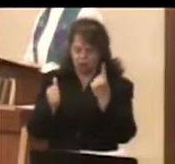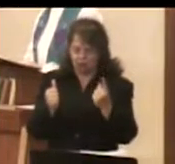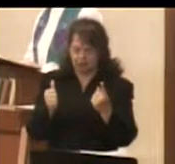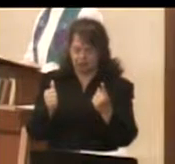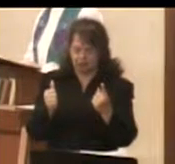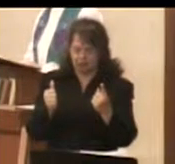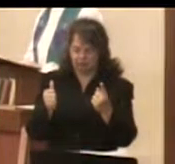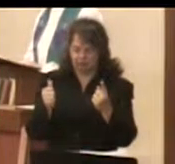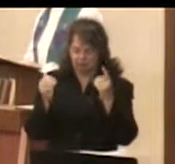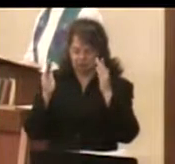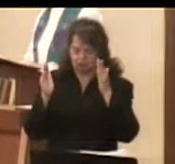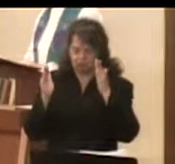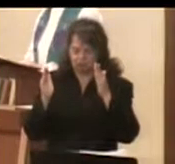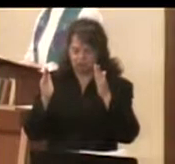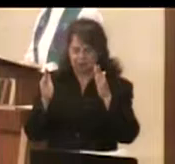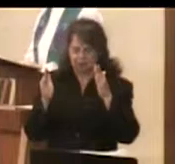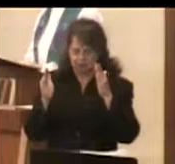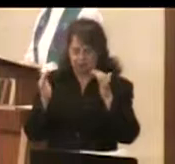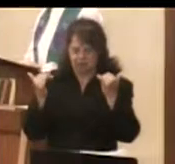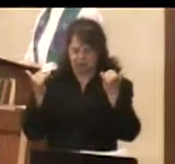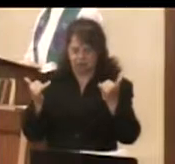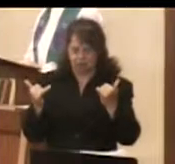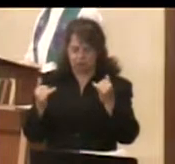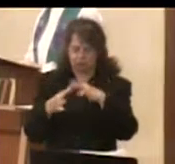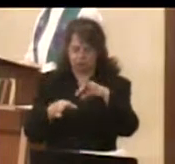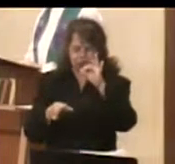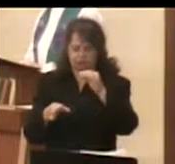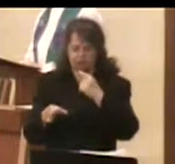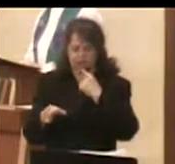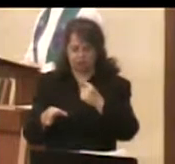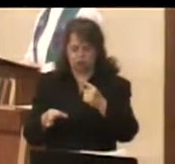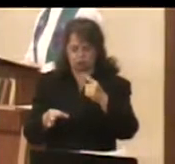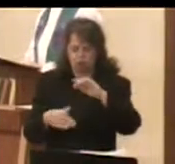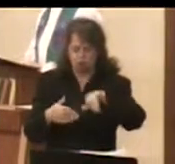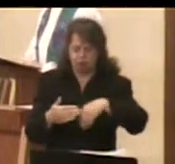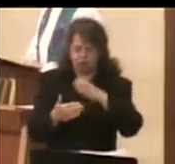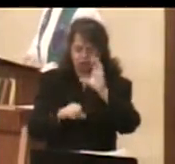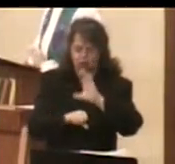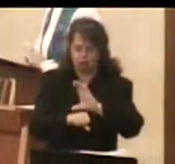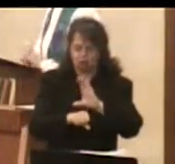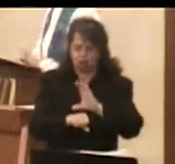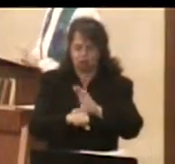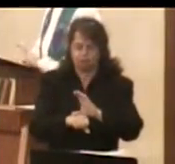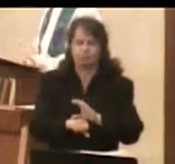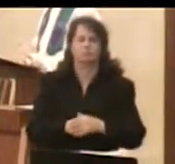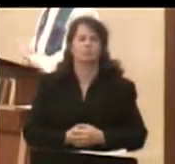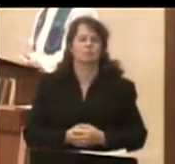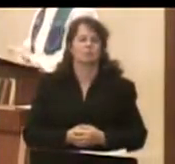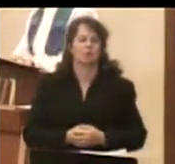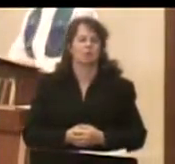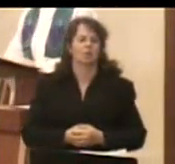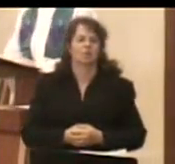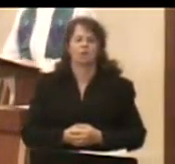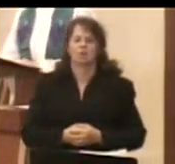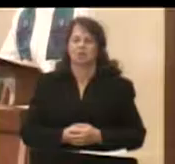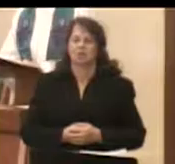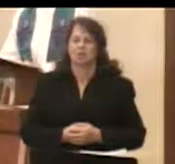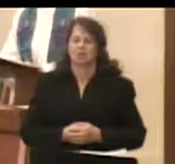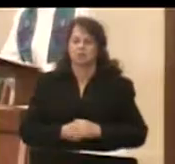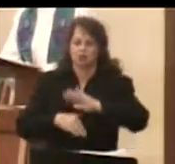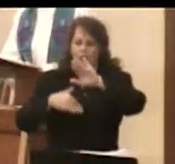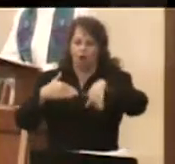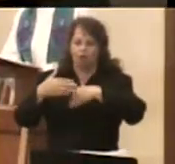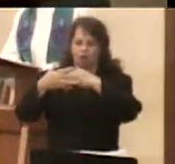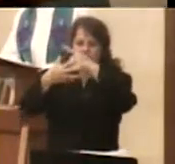ear now listen to what the Spirit is saying to the churches. So to recap, what is going on in these